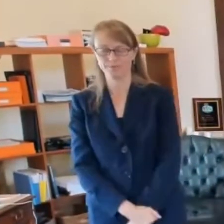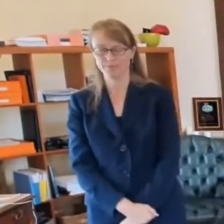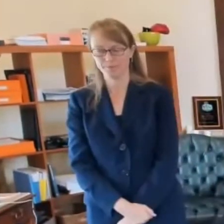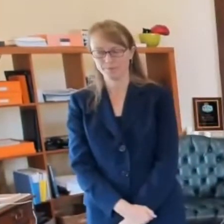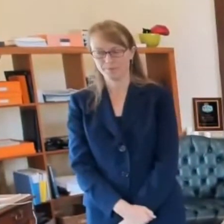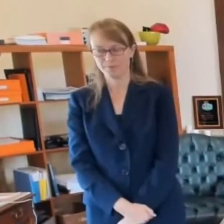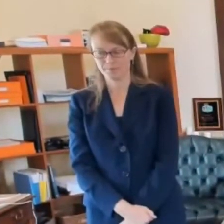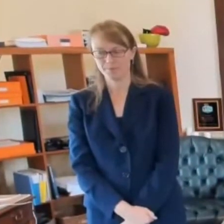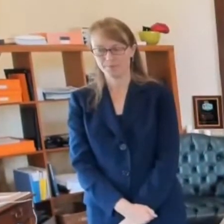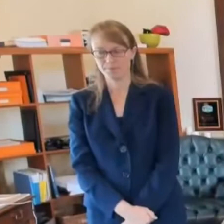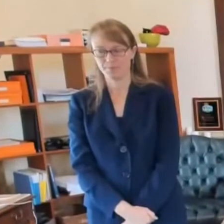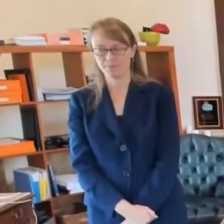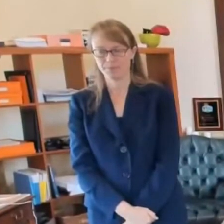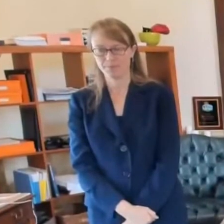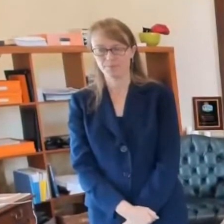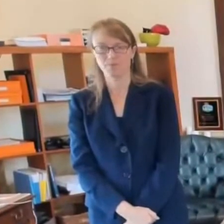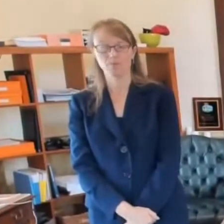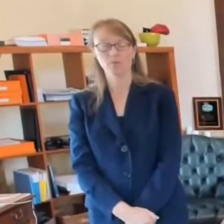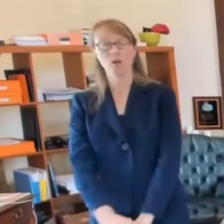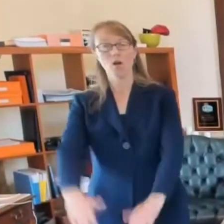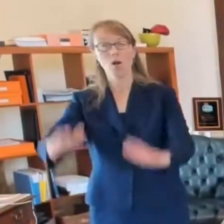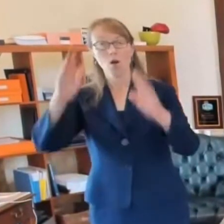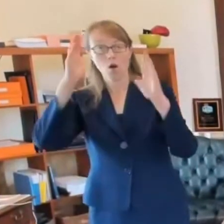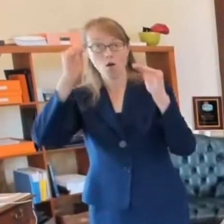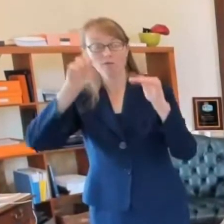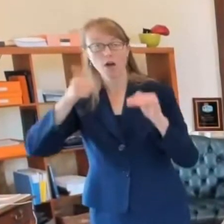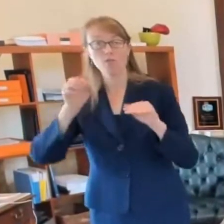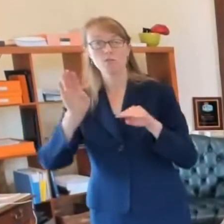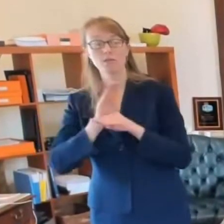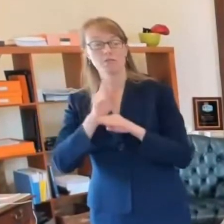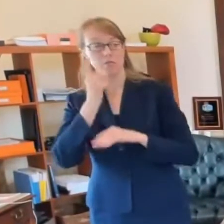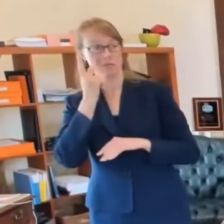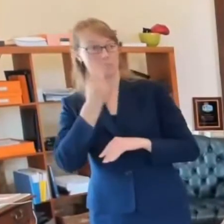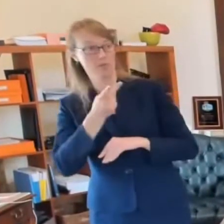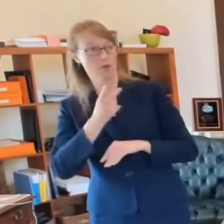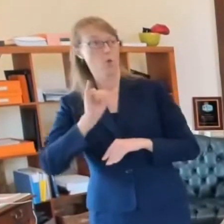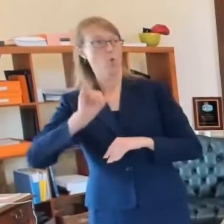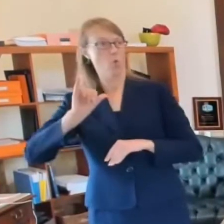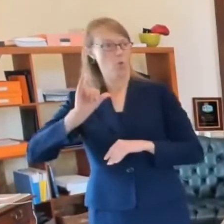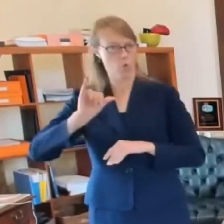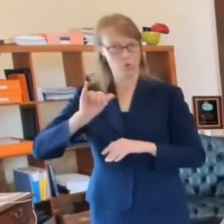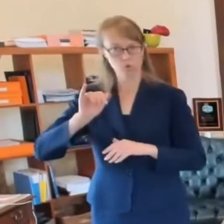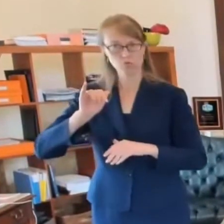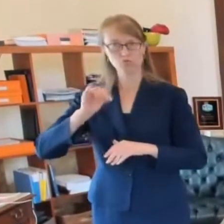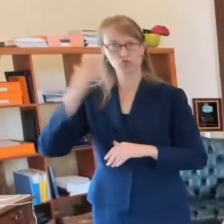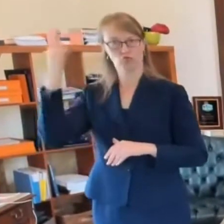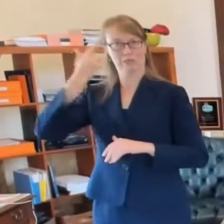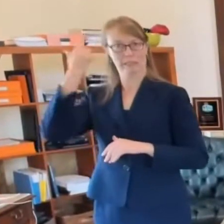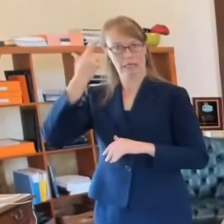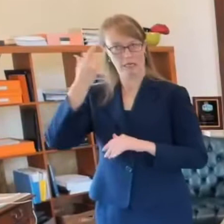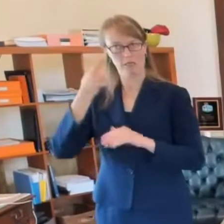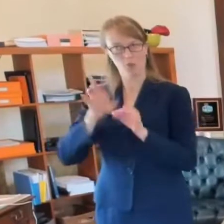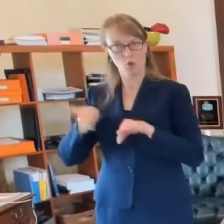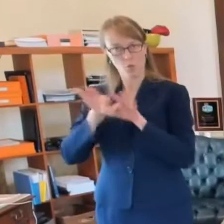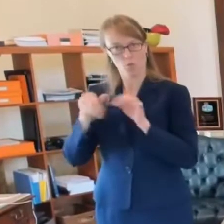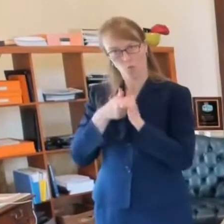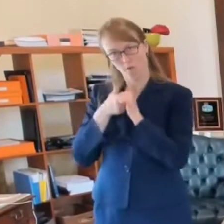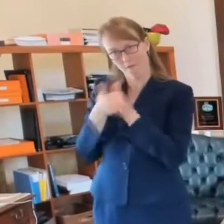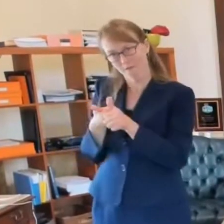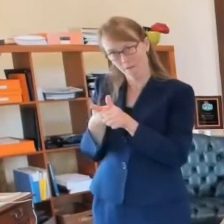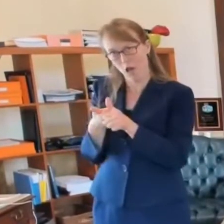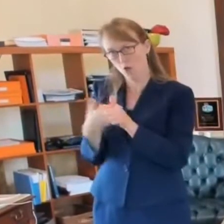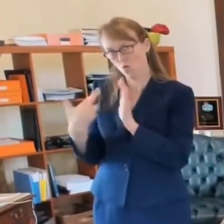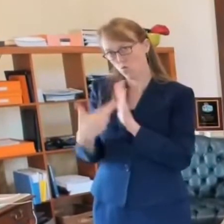And we hope that other businesses will get the message and come in line. So